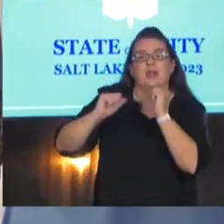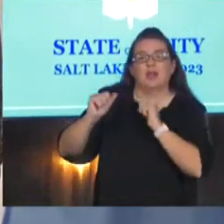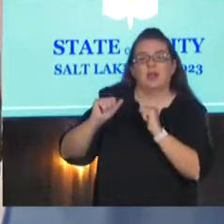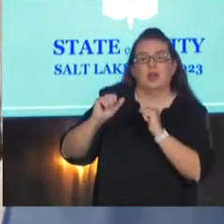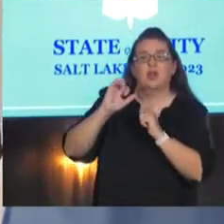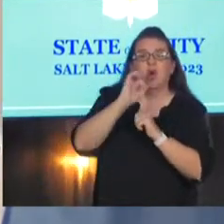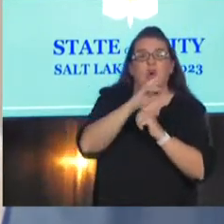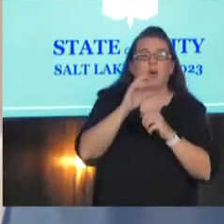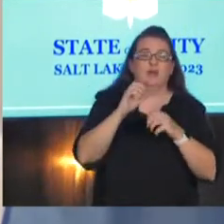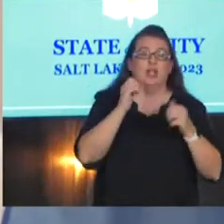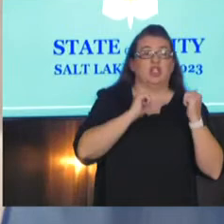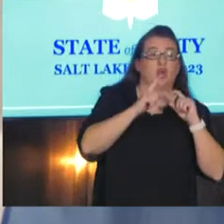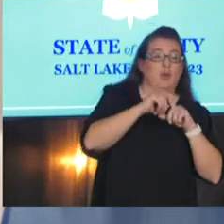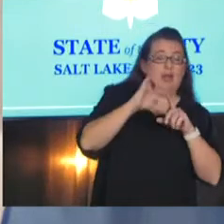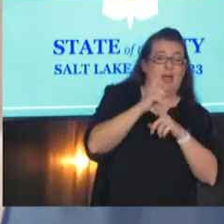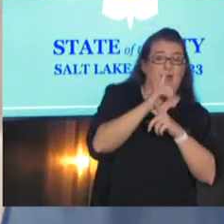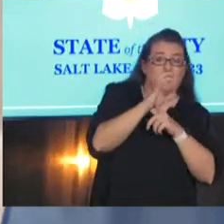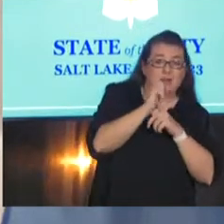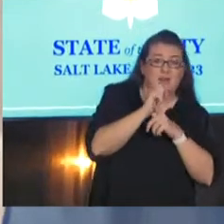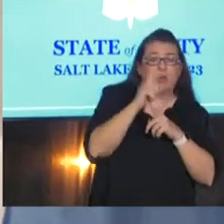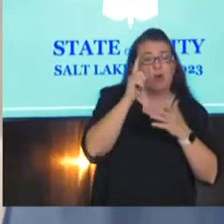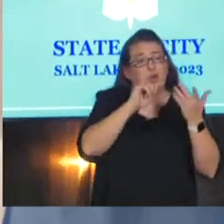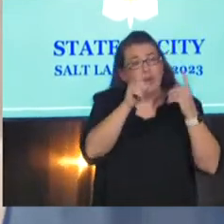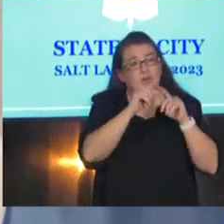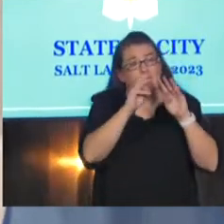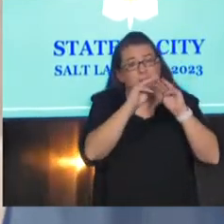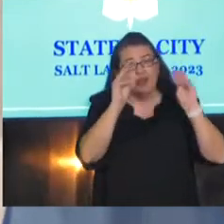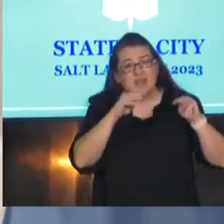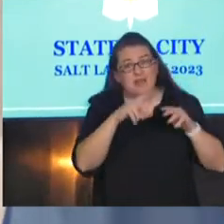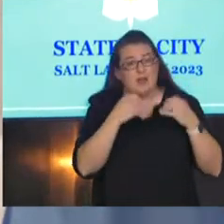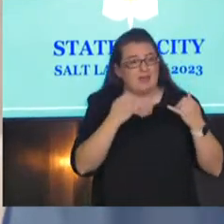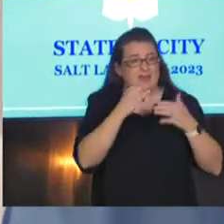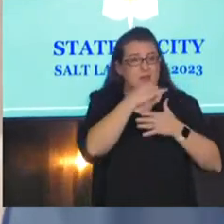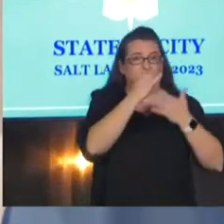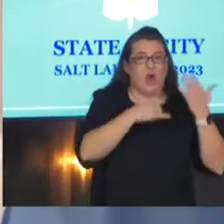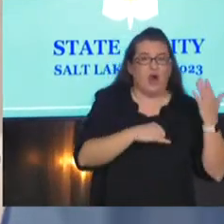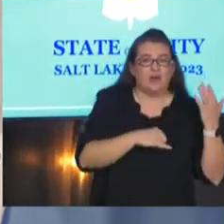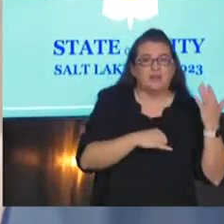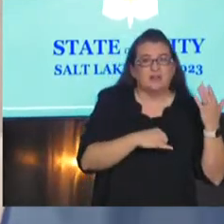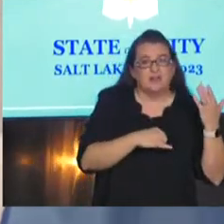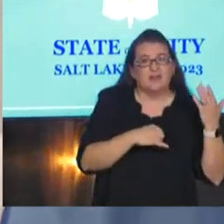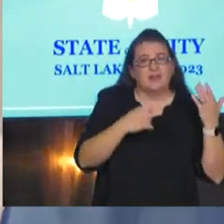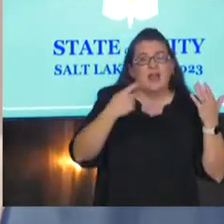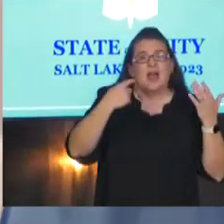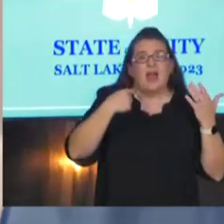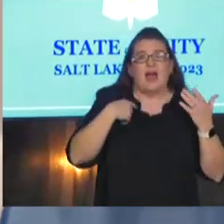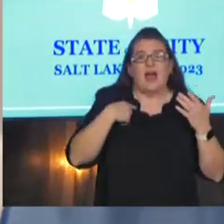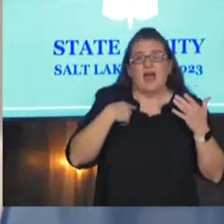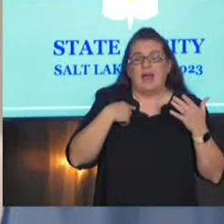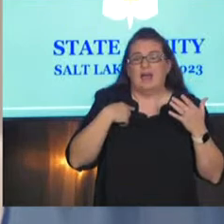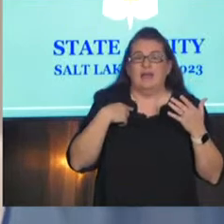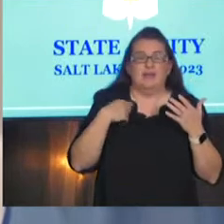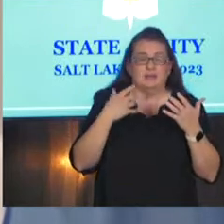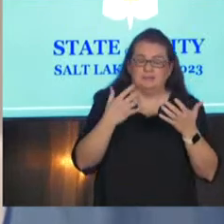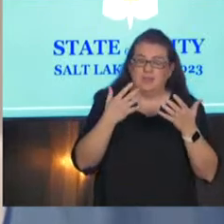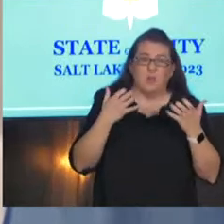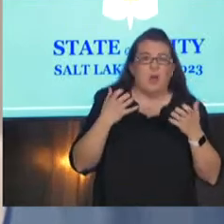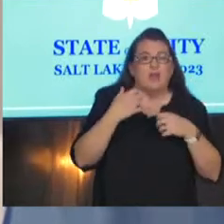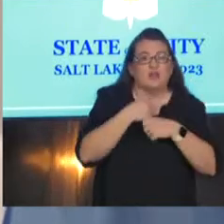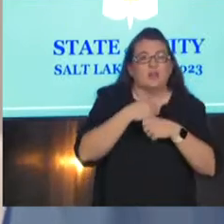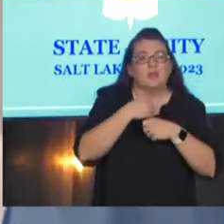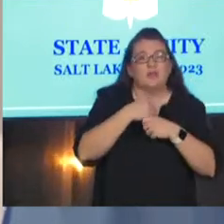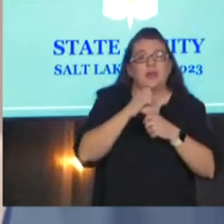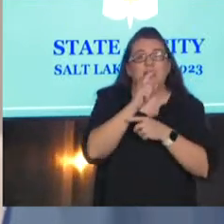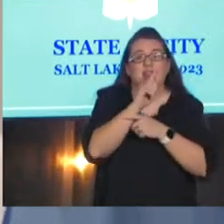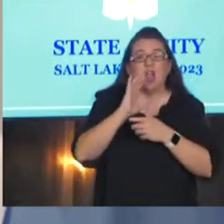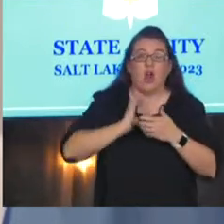the Eccles, or checking out the latest exhibit at the Museum of Contemporary Art. I'm determined to make Salt Lake City, our downtown,